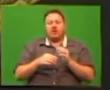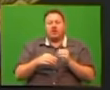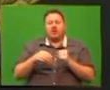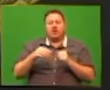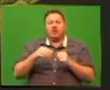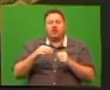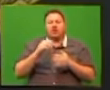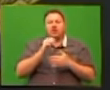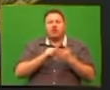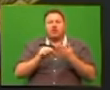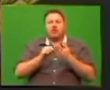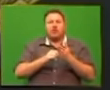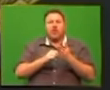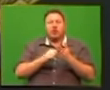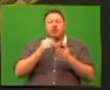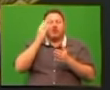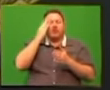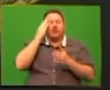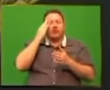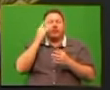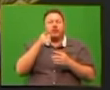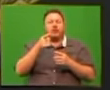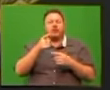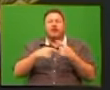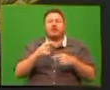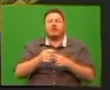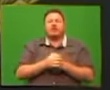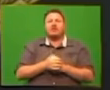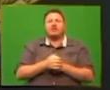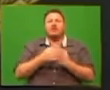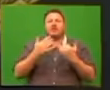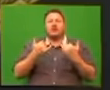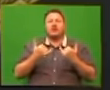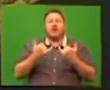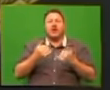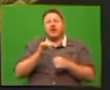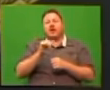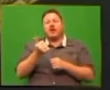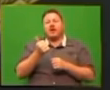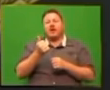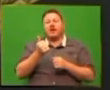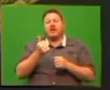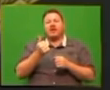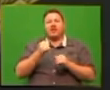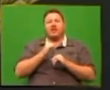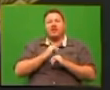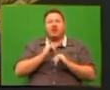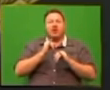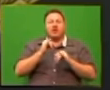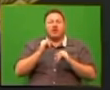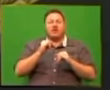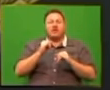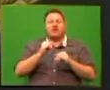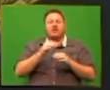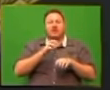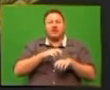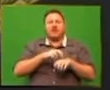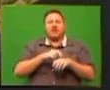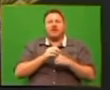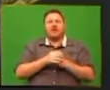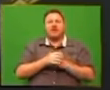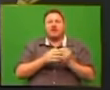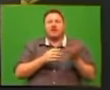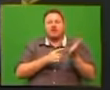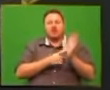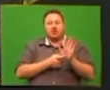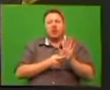democracy was hailed as a miracle. Today, we have another profound crisis that needs another miracle. The symbolism of this